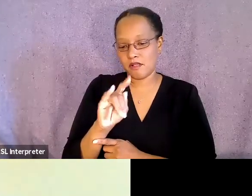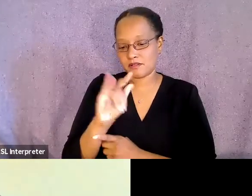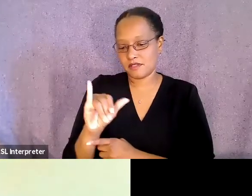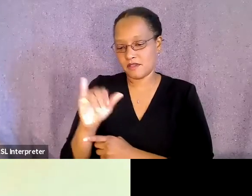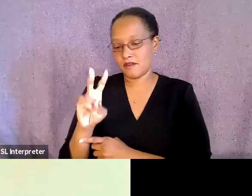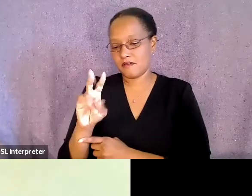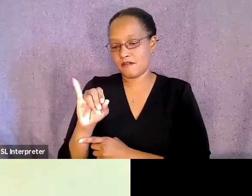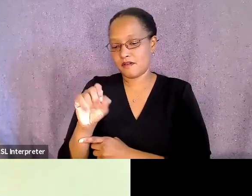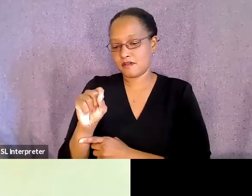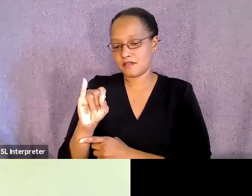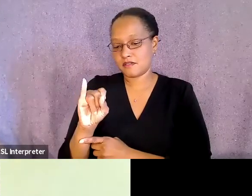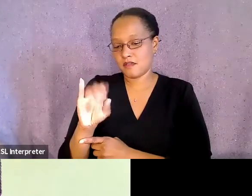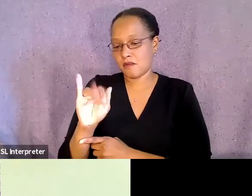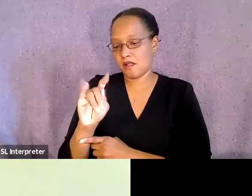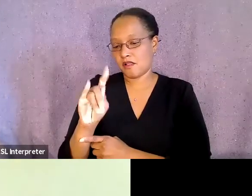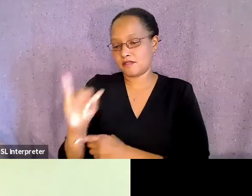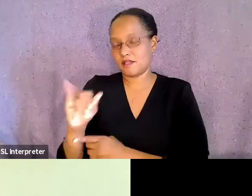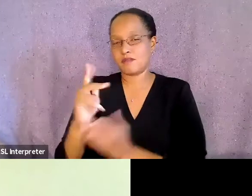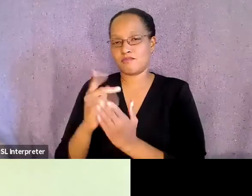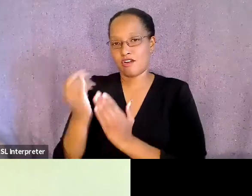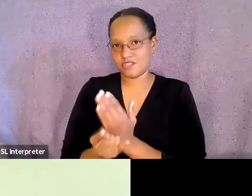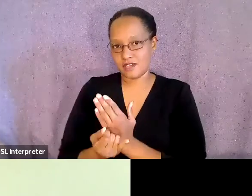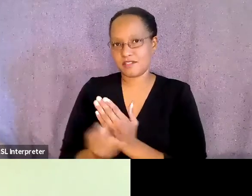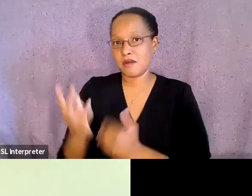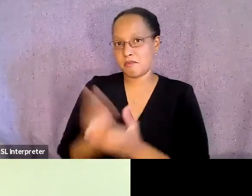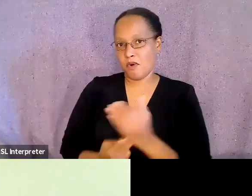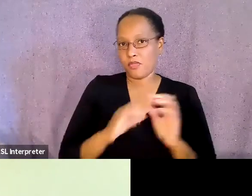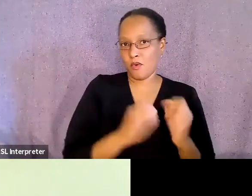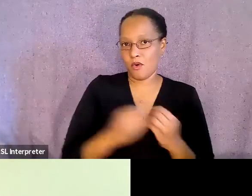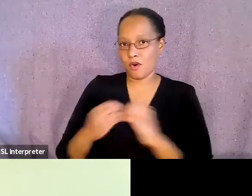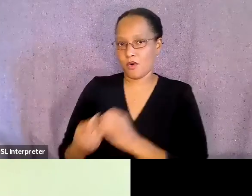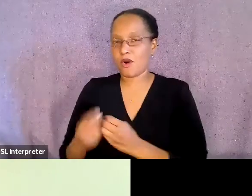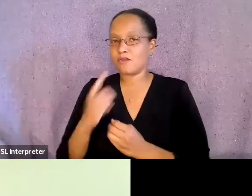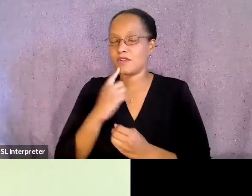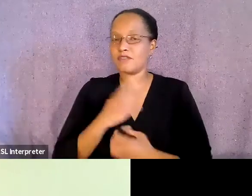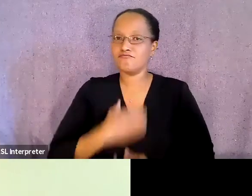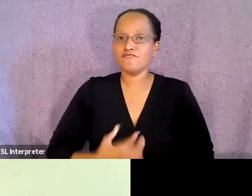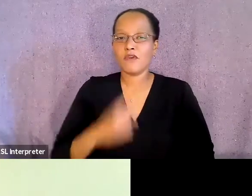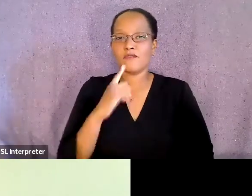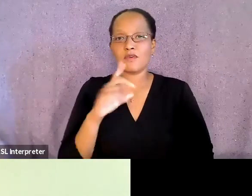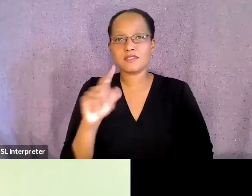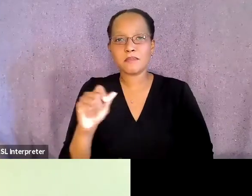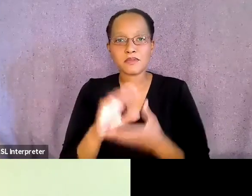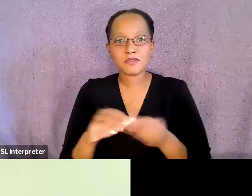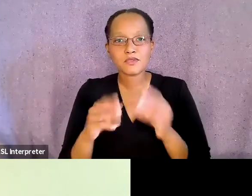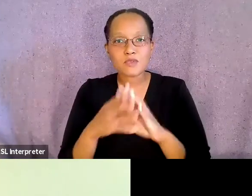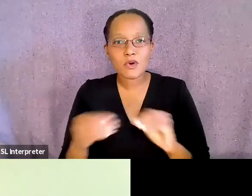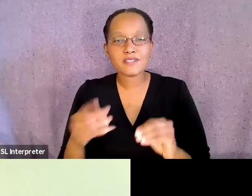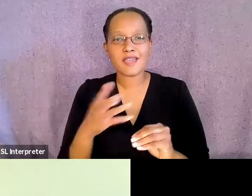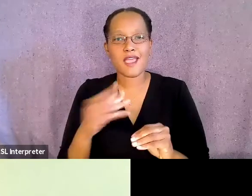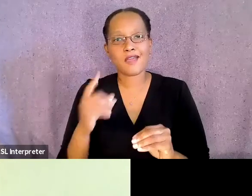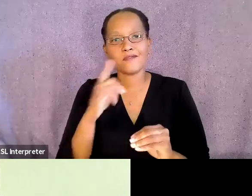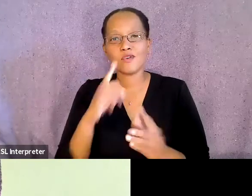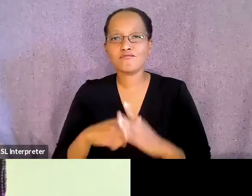of our two organizations share a passion for disability storytelling and drawing more